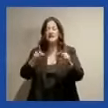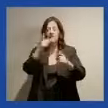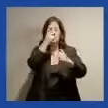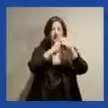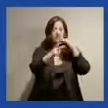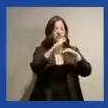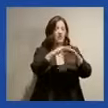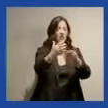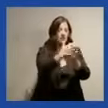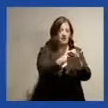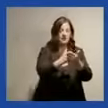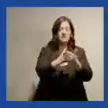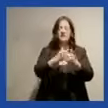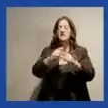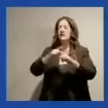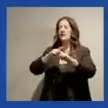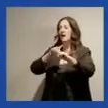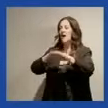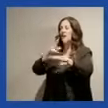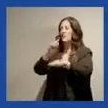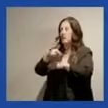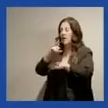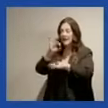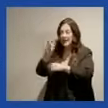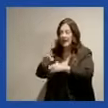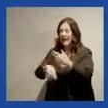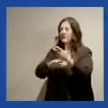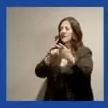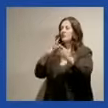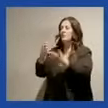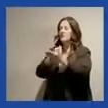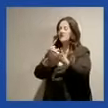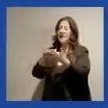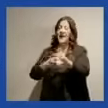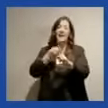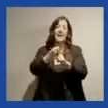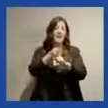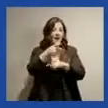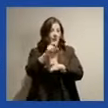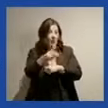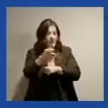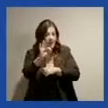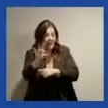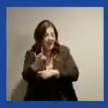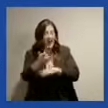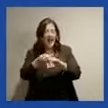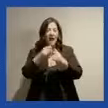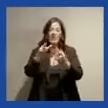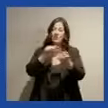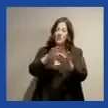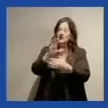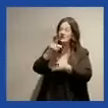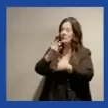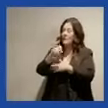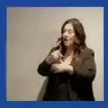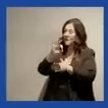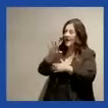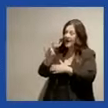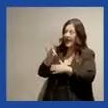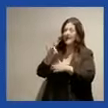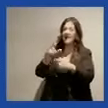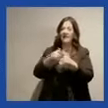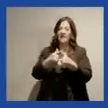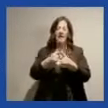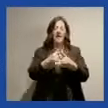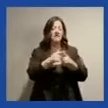revenue, different approaches to Prop 98, revenue's impact on Prop 98, how you address 98, and then just workload,